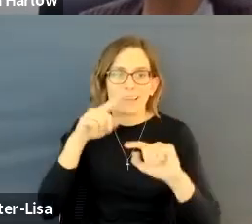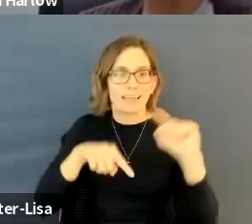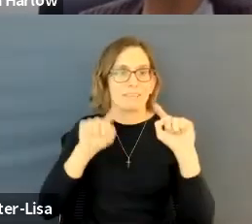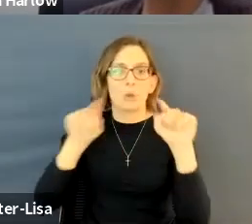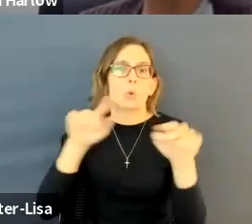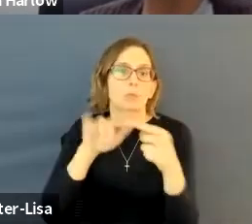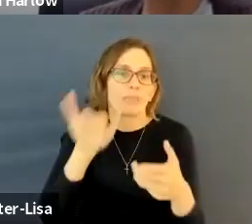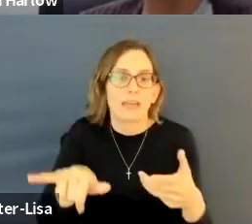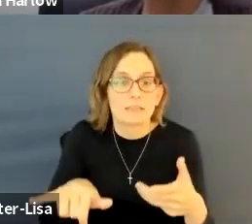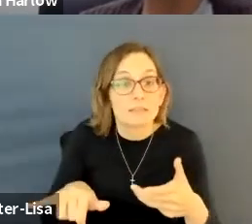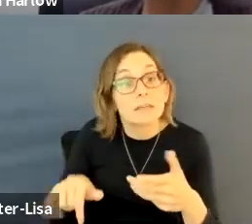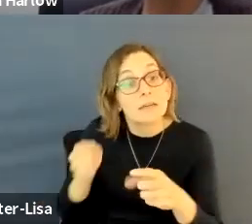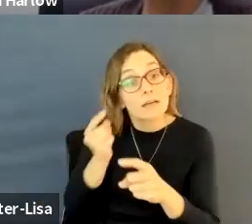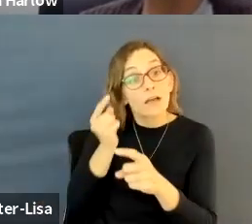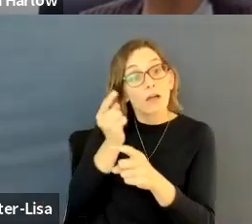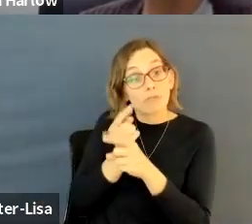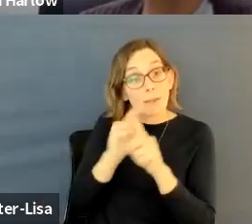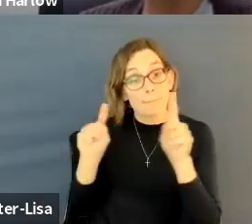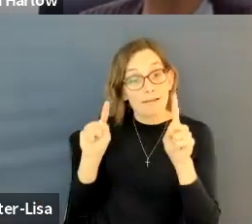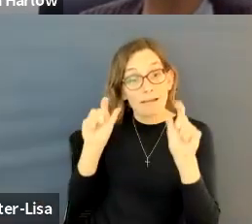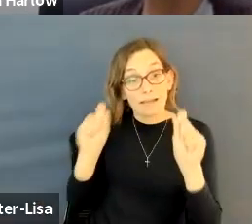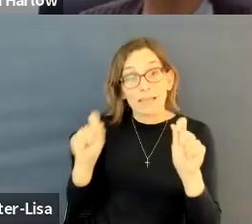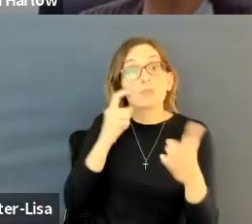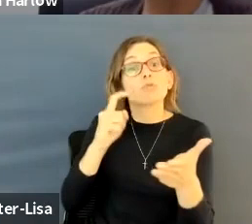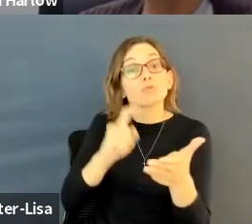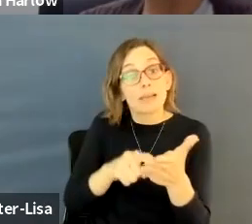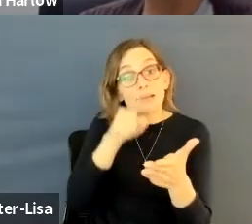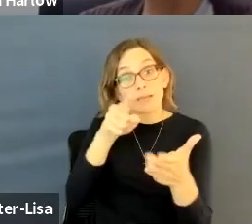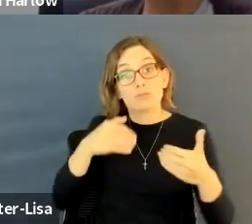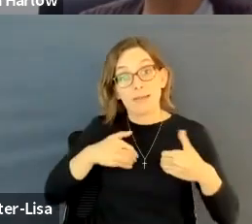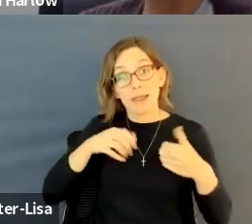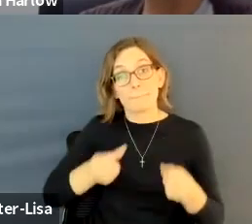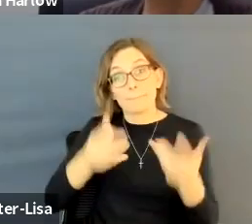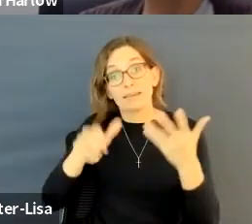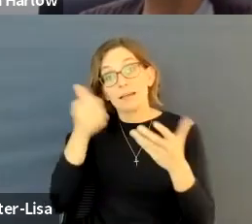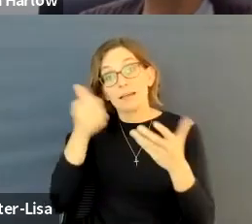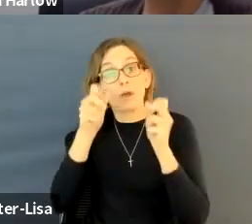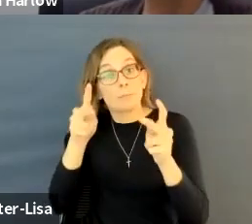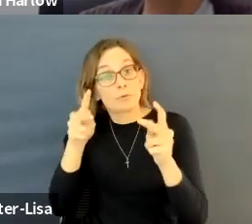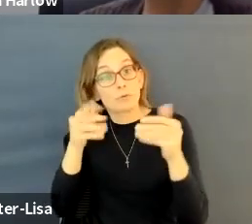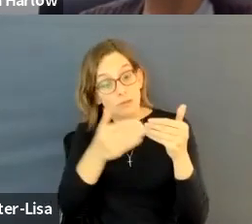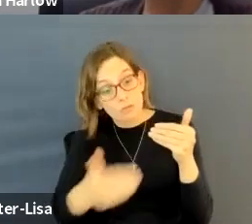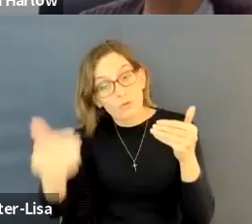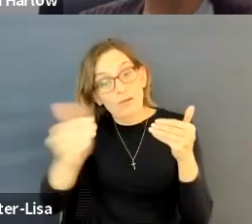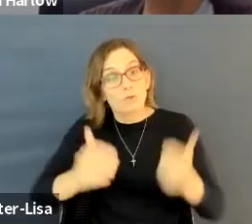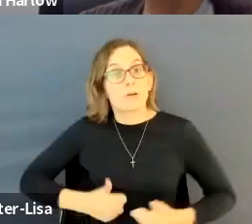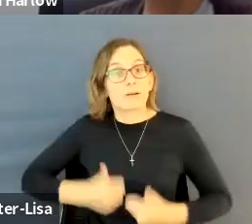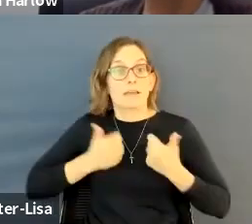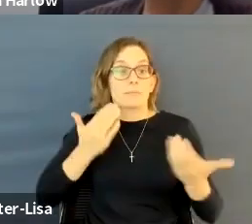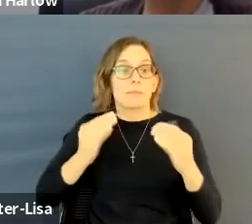those. Right. But can you recognize that you've had many other opportunities throughout your life that might be far greater than